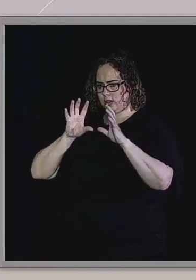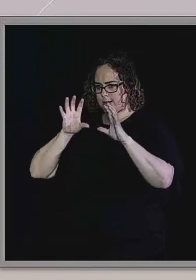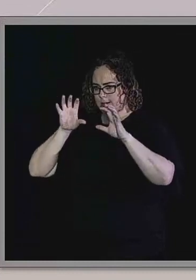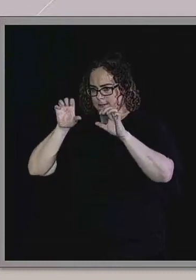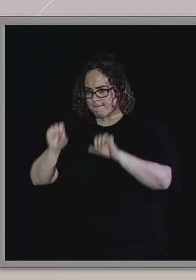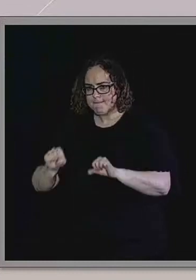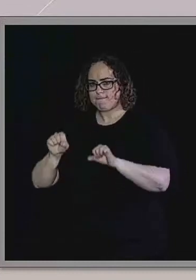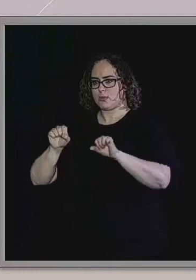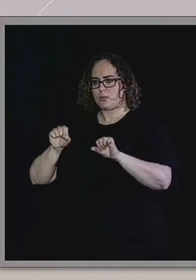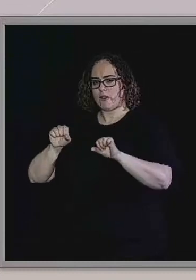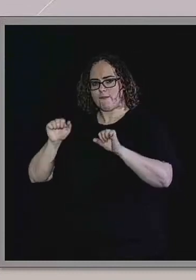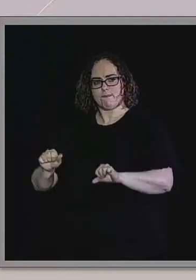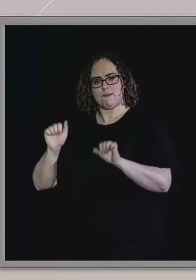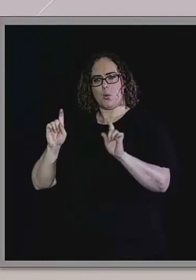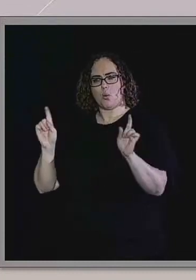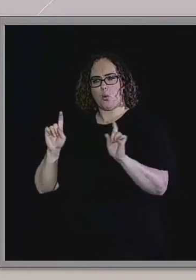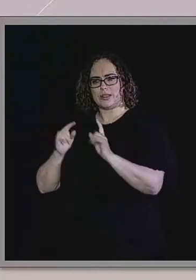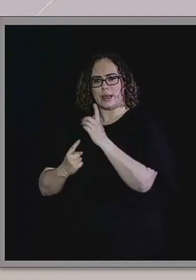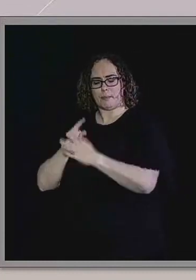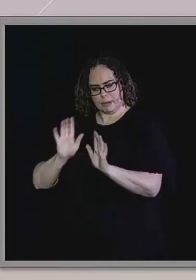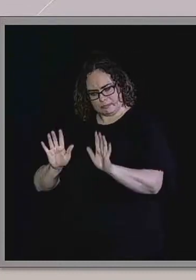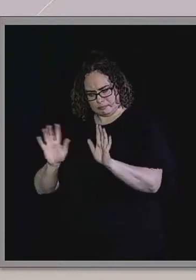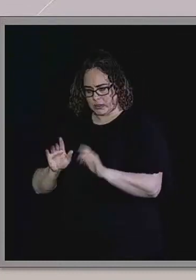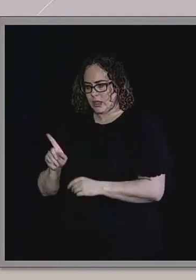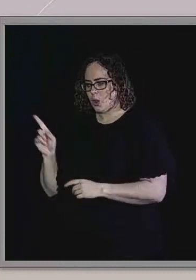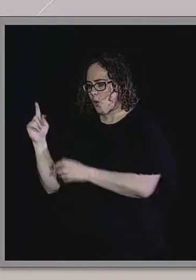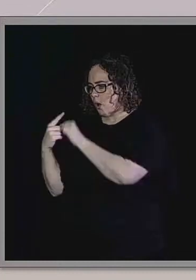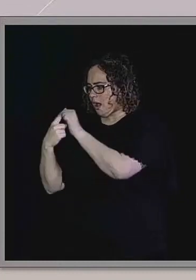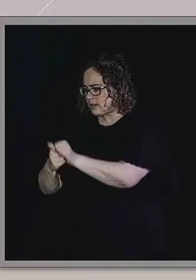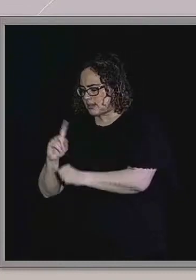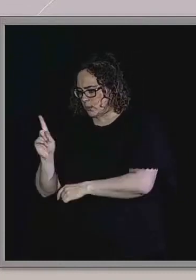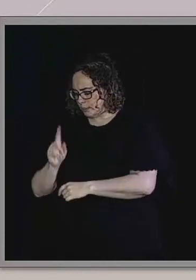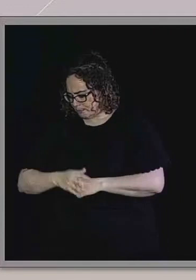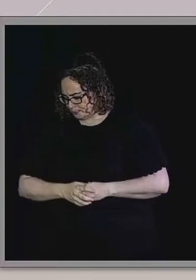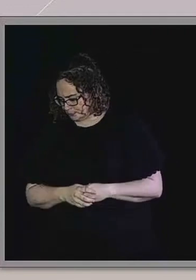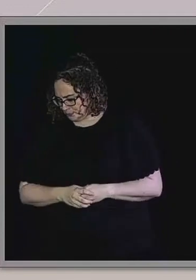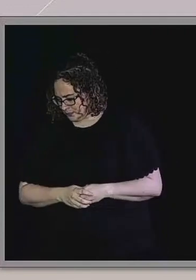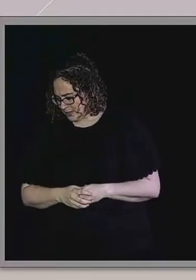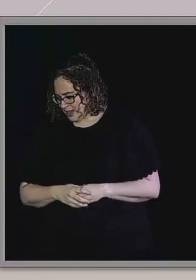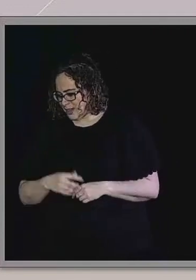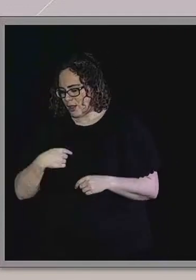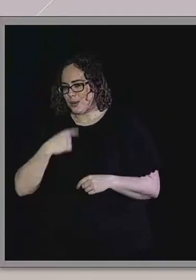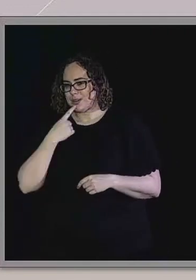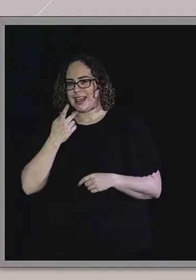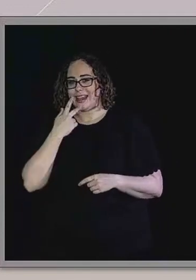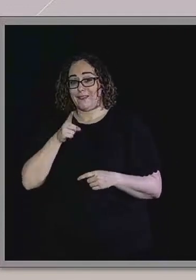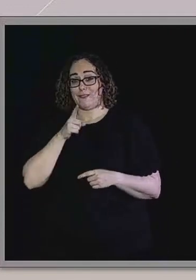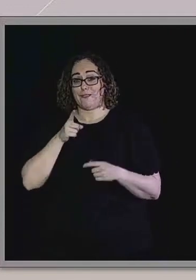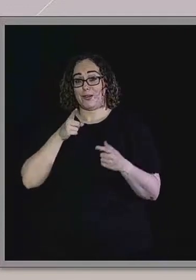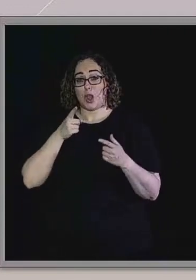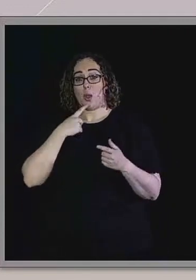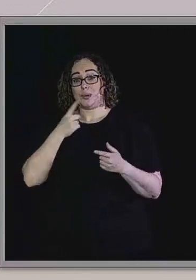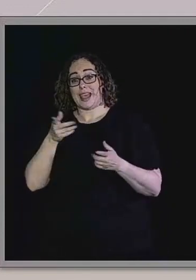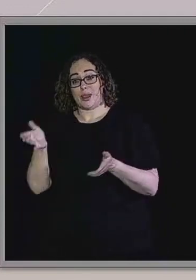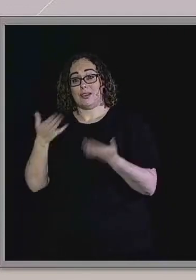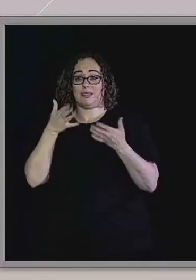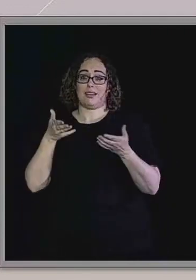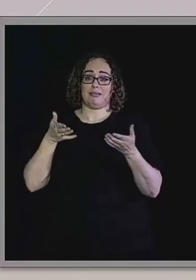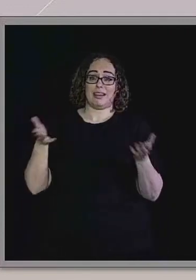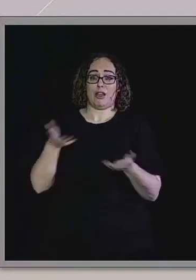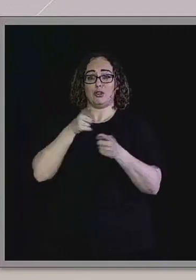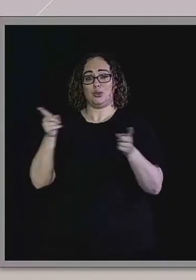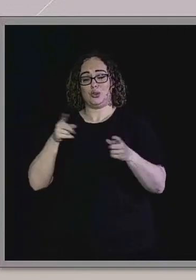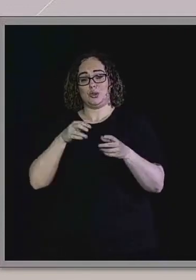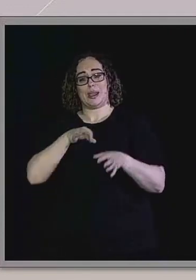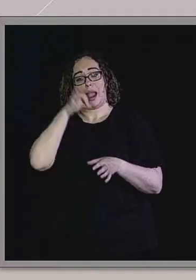Well, I was going to say that you could become a shareholder and go to the AGM, but that might not be your cup of tea. But you do have